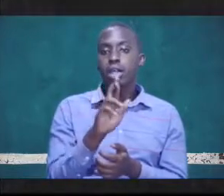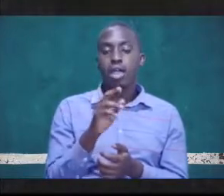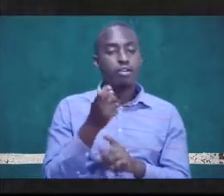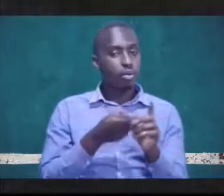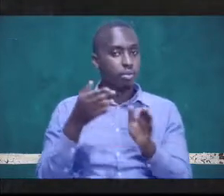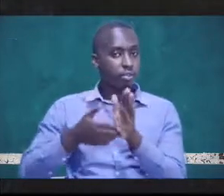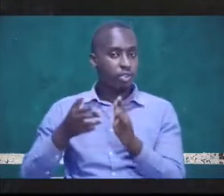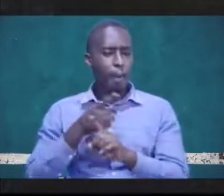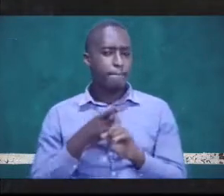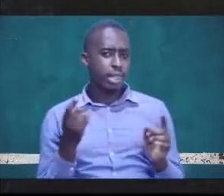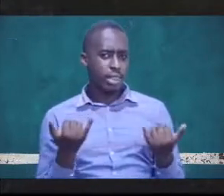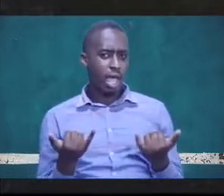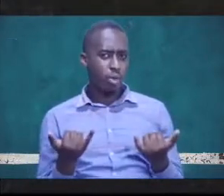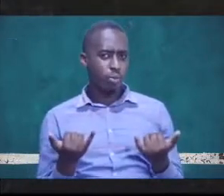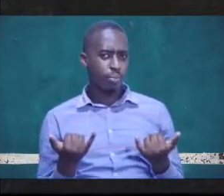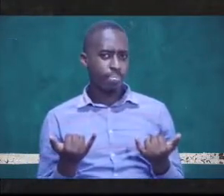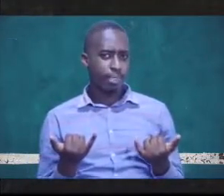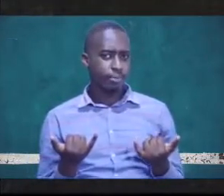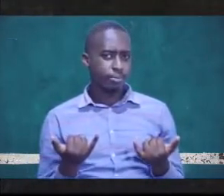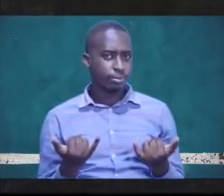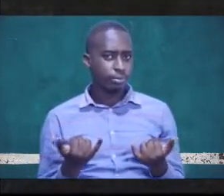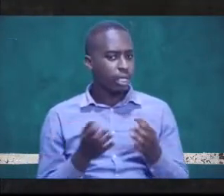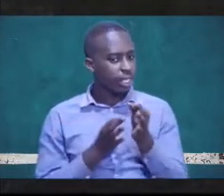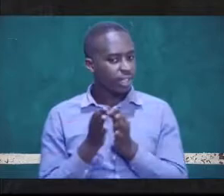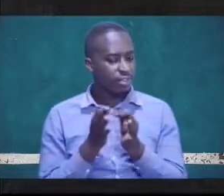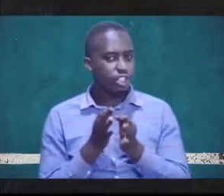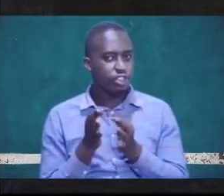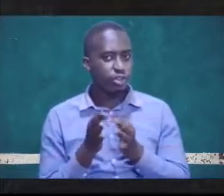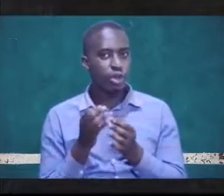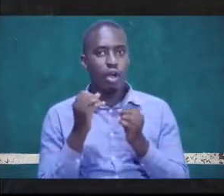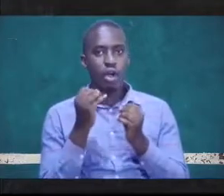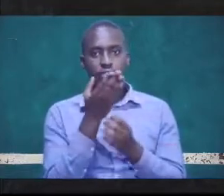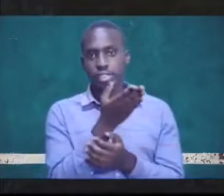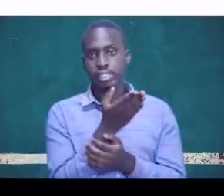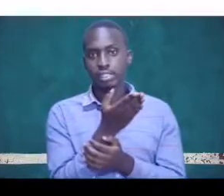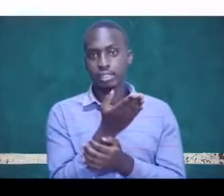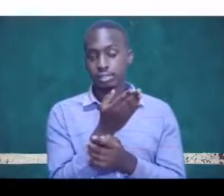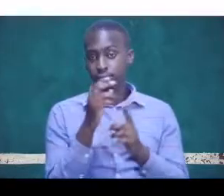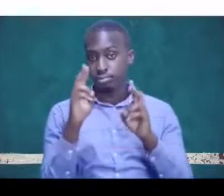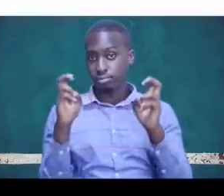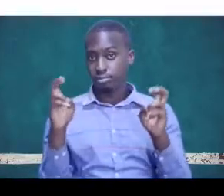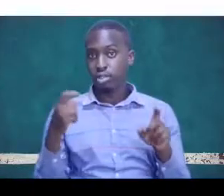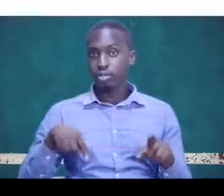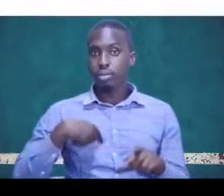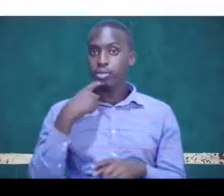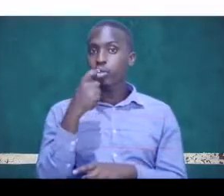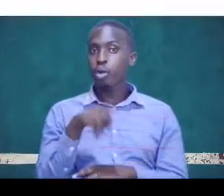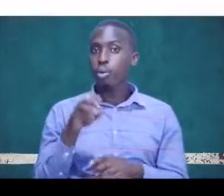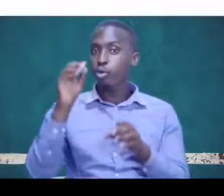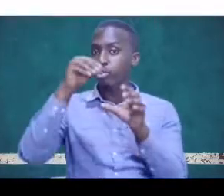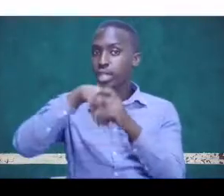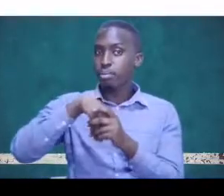video. But now, the definition of this nuclear fission, because we have to involve